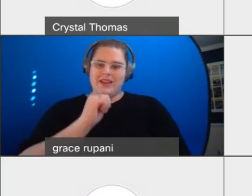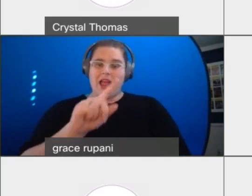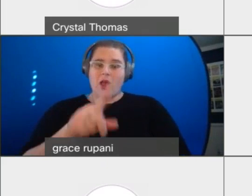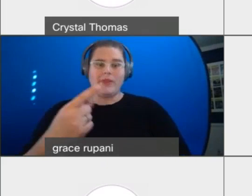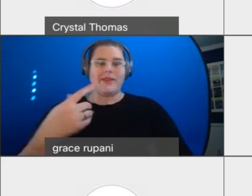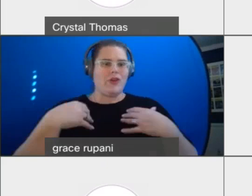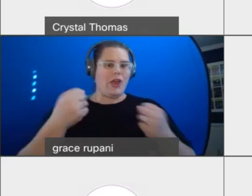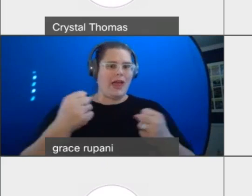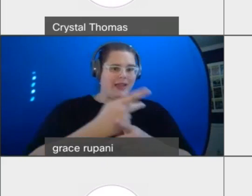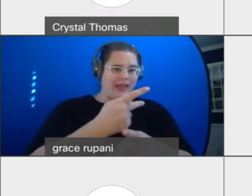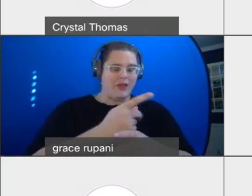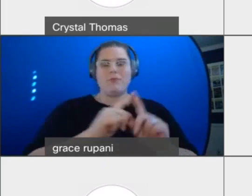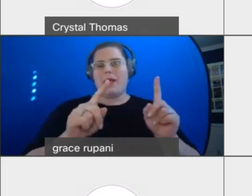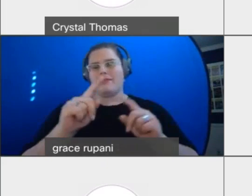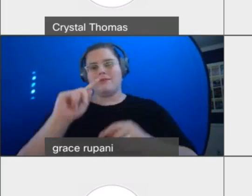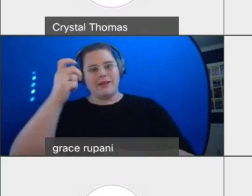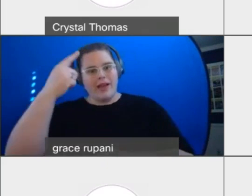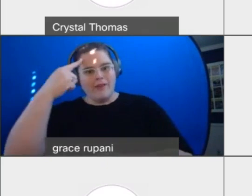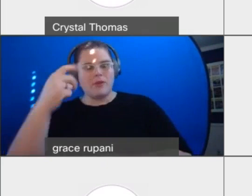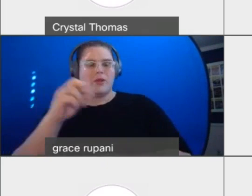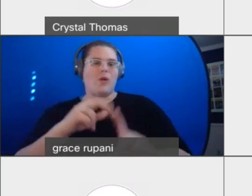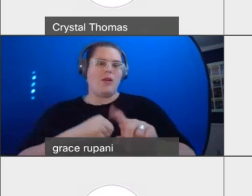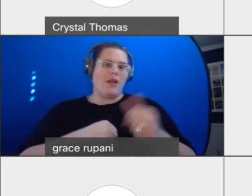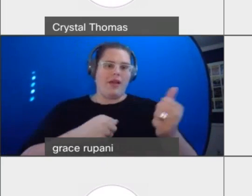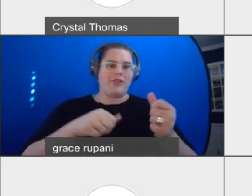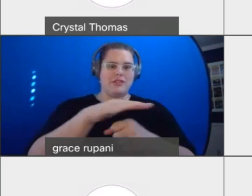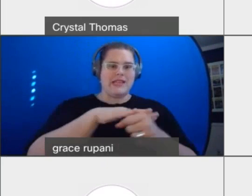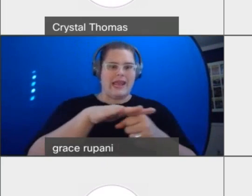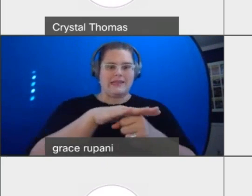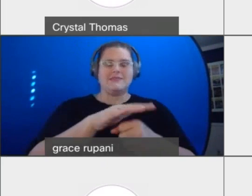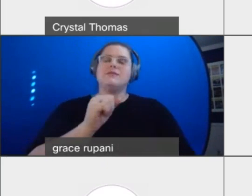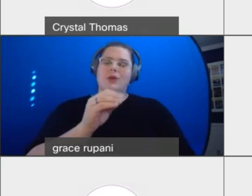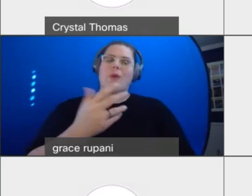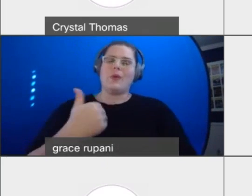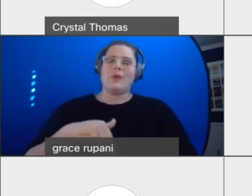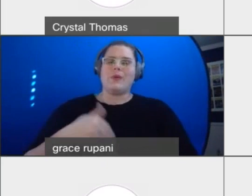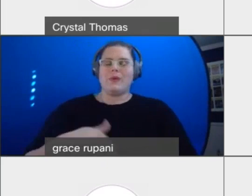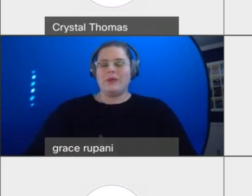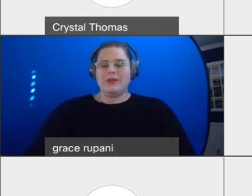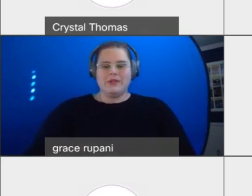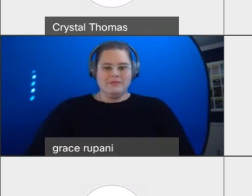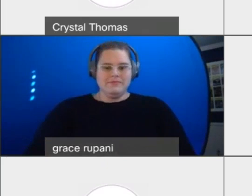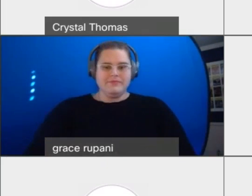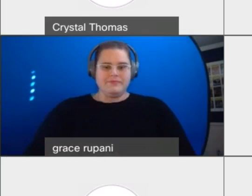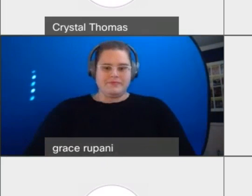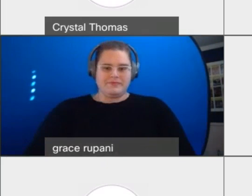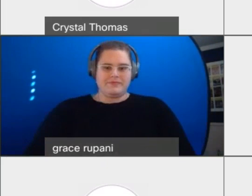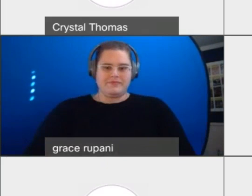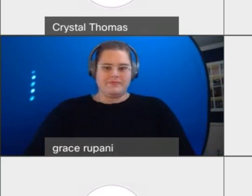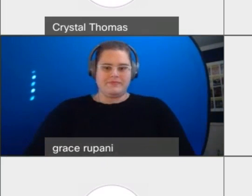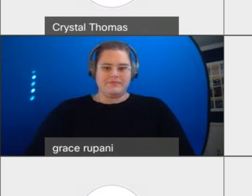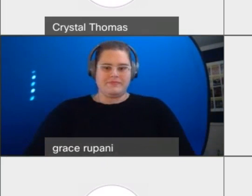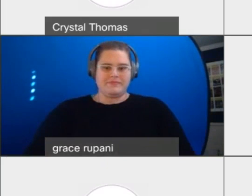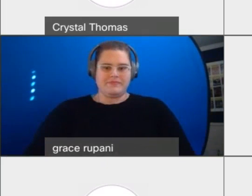work in government, for people that work in all types of settings. So even though we plan for vaccinating